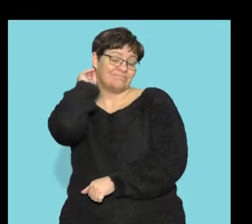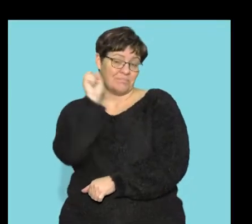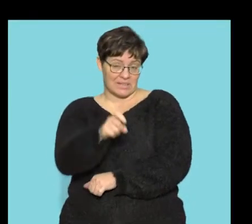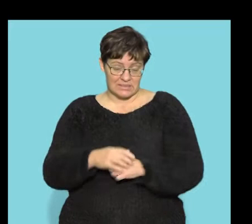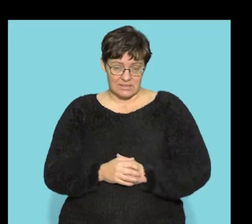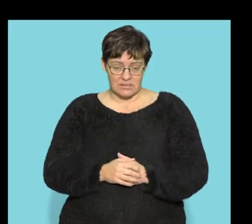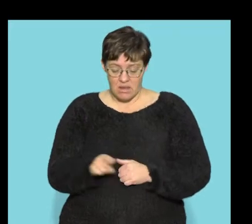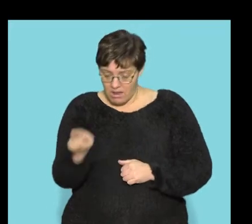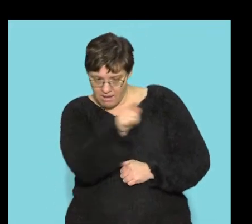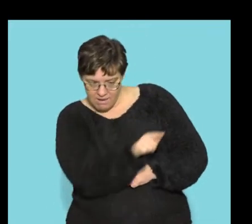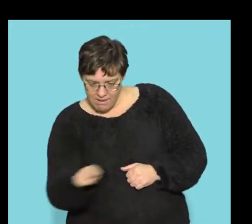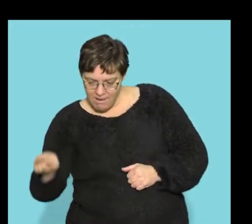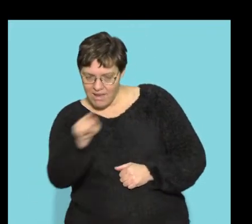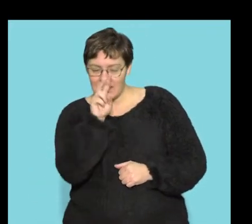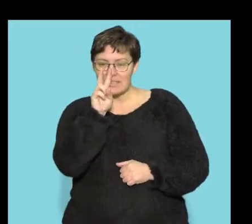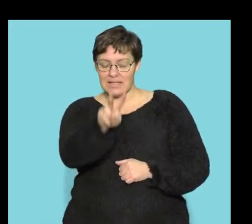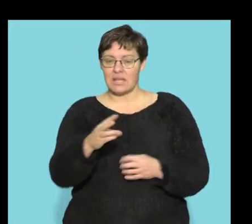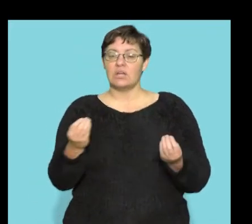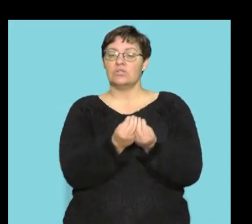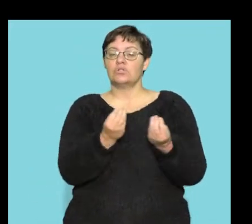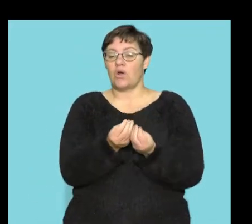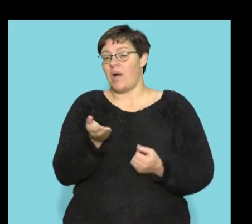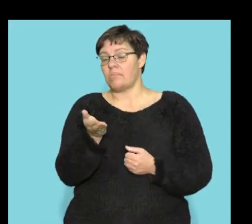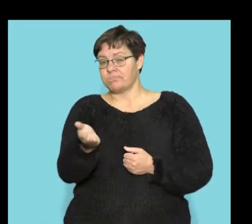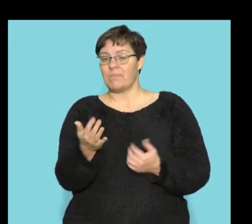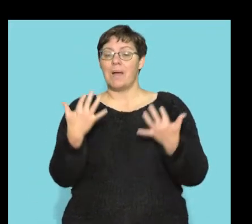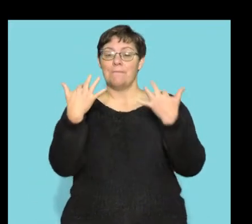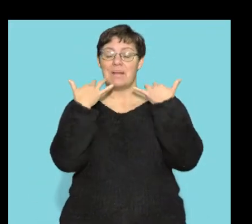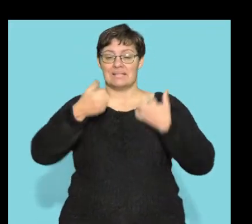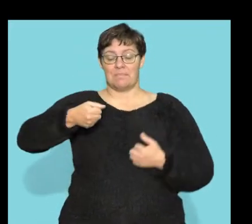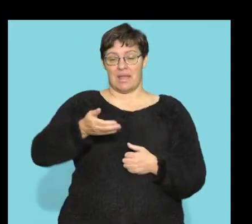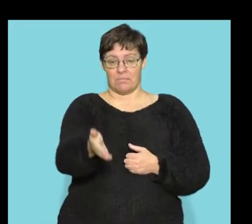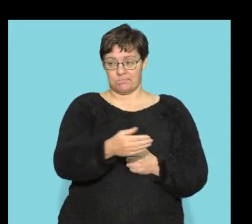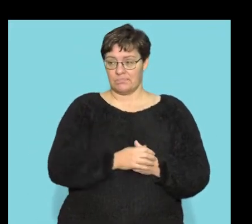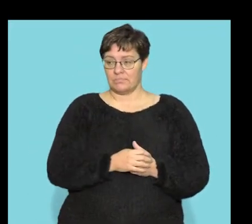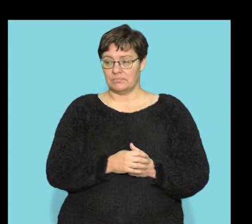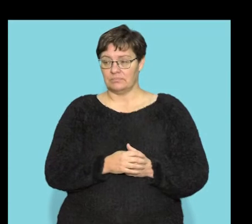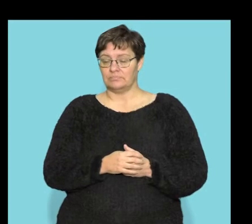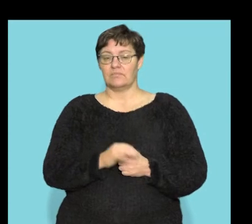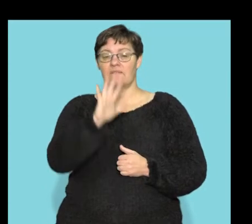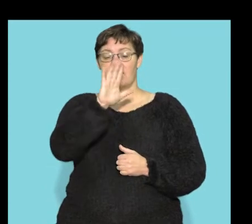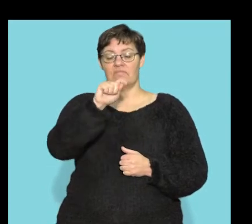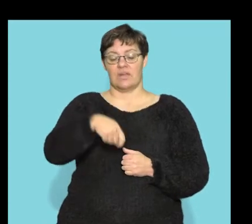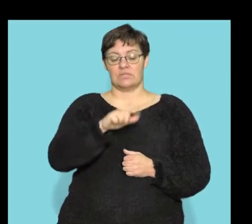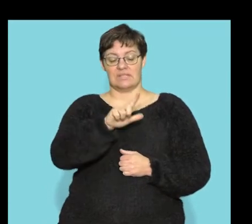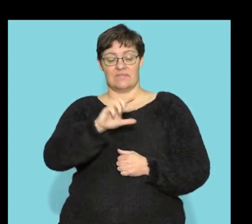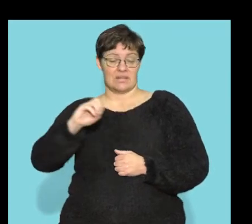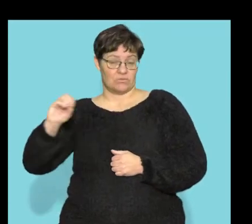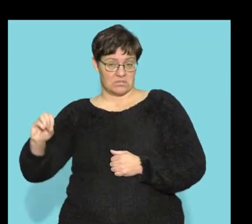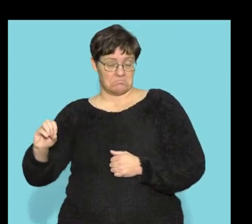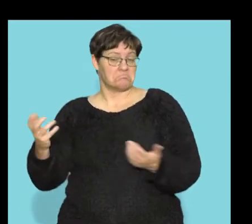can see here, stock on hand of plastic bags. There we go, 5,700. So